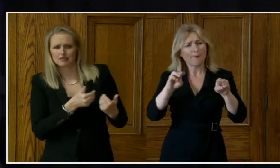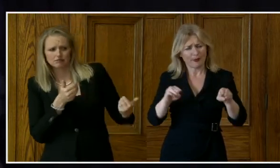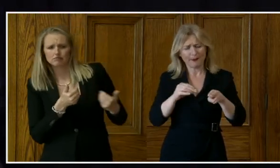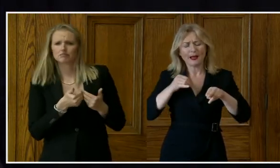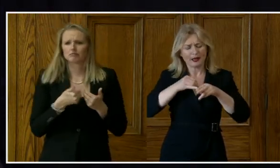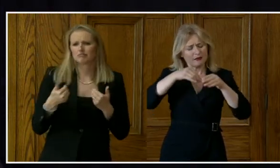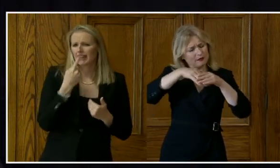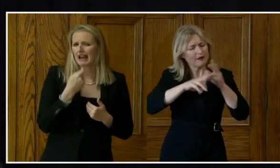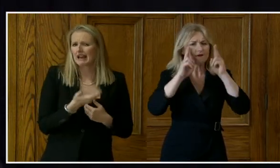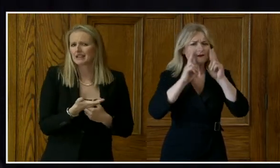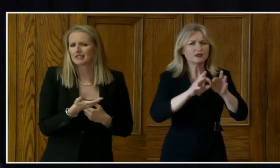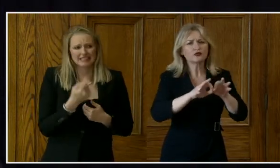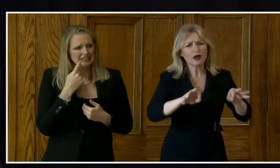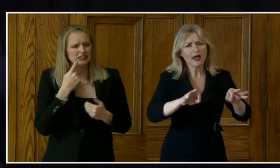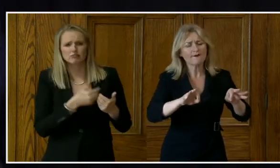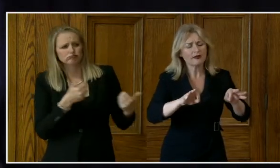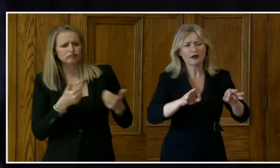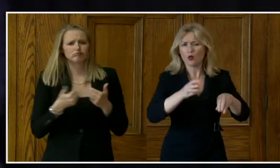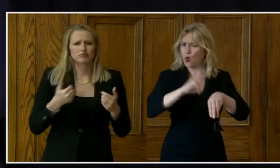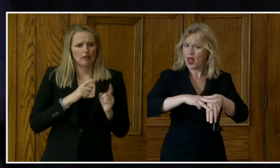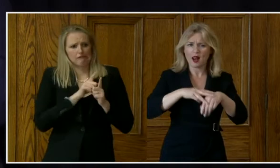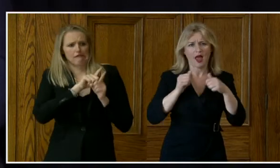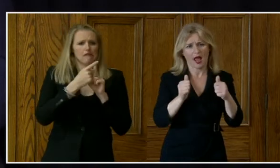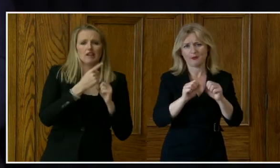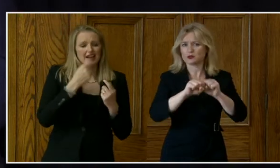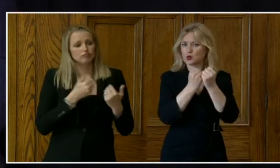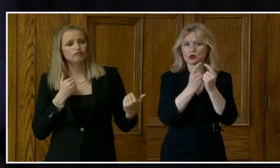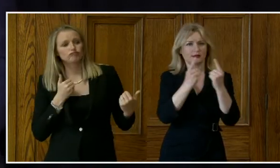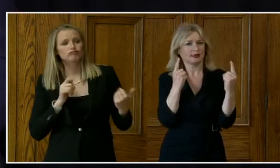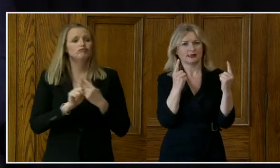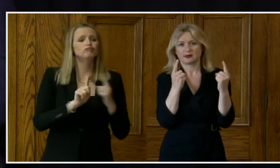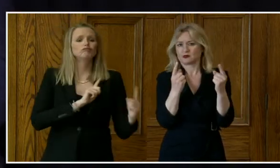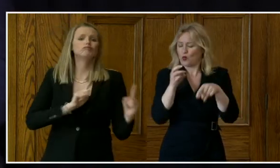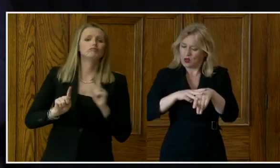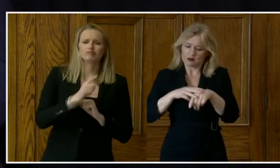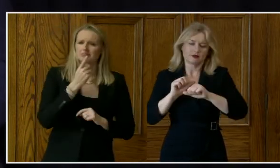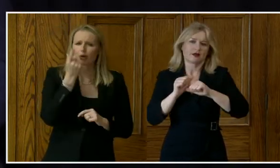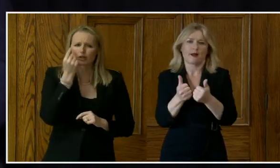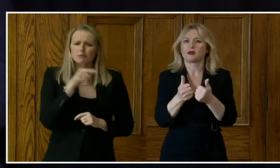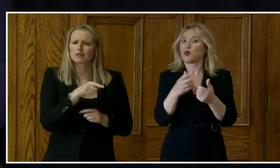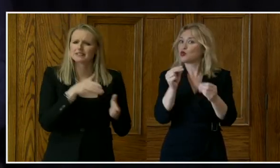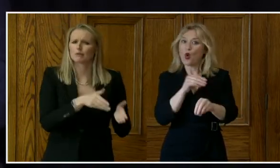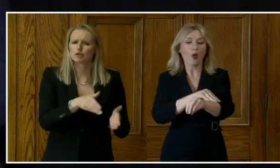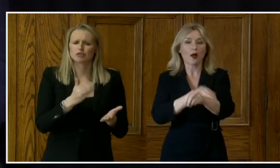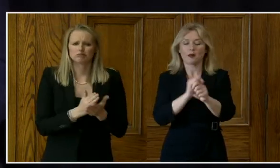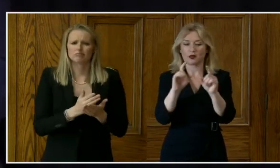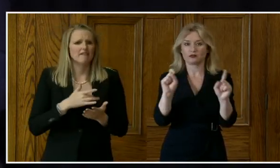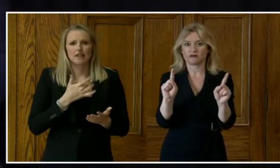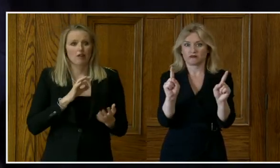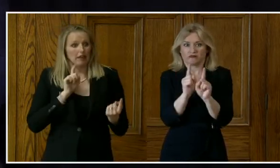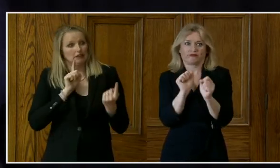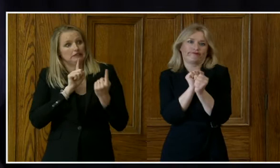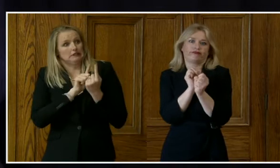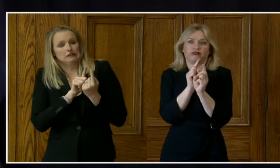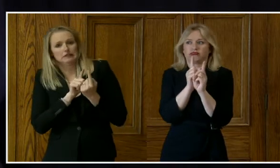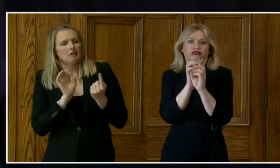in social distancing and that there wasn't any problems with people coming into contact with each other as a consequence of the executive